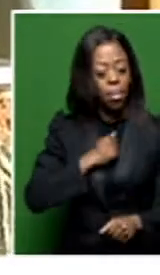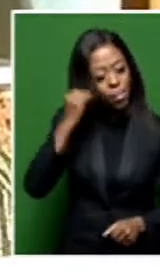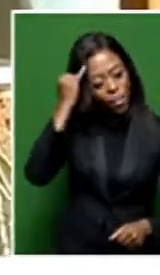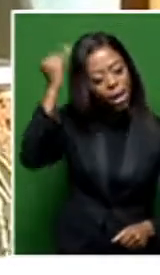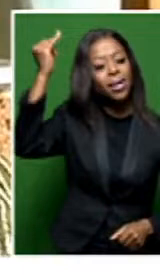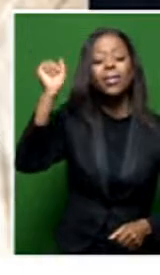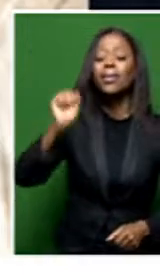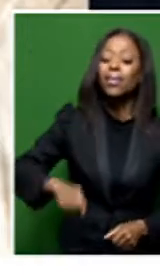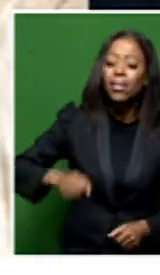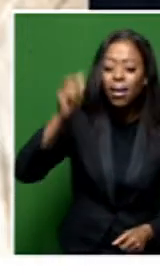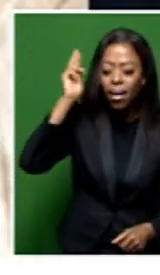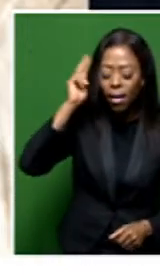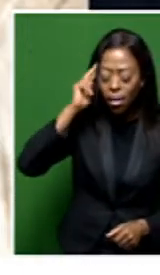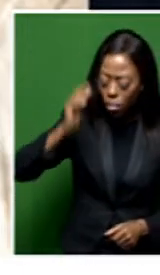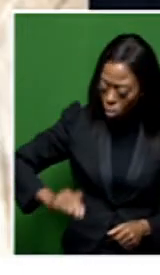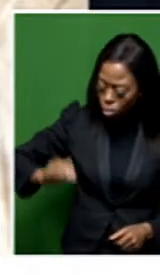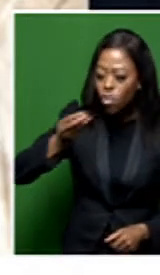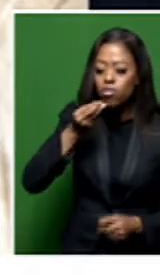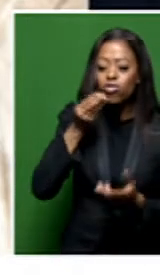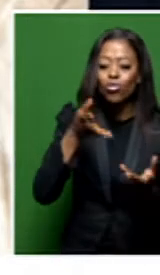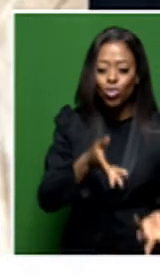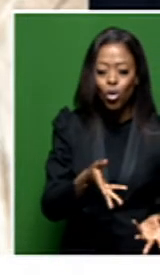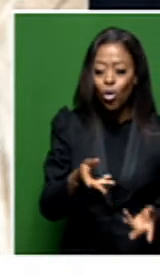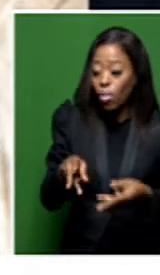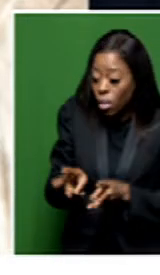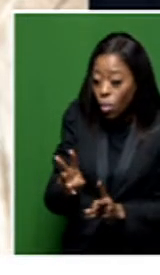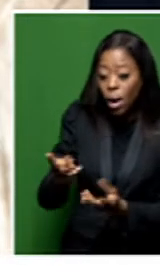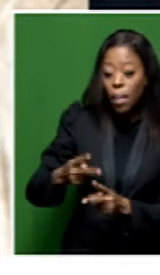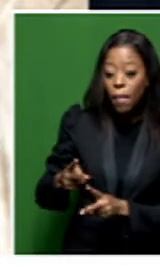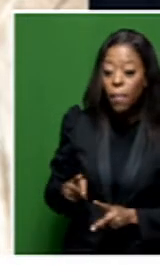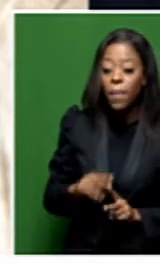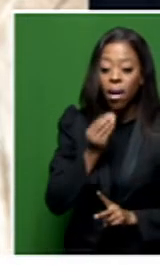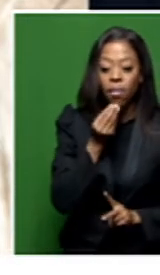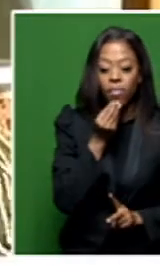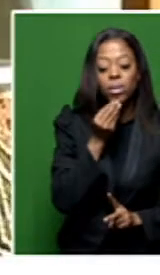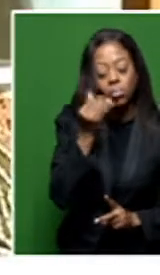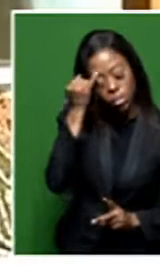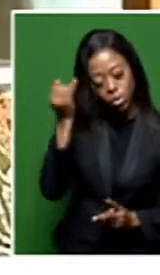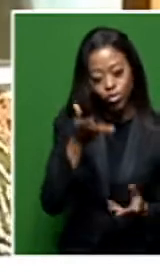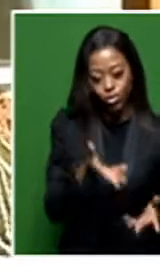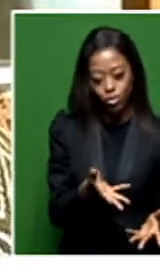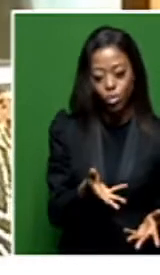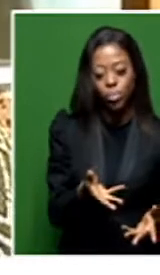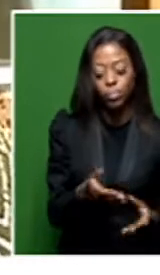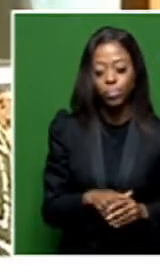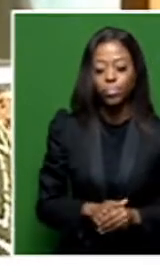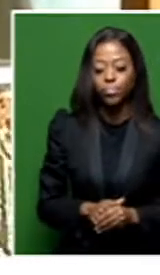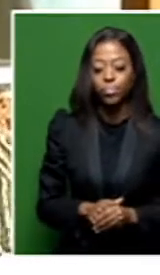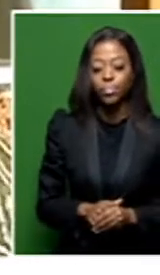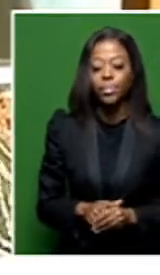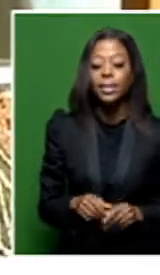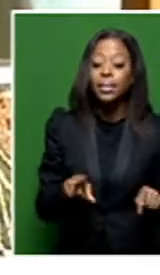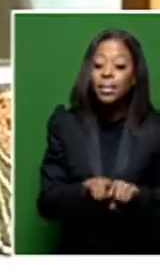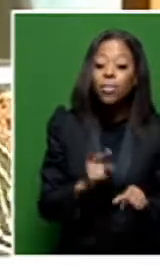eating Ditloo, I remembered eating morogo, and how she would make that, and that's how I created the recipes from memory mostly,